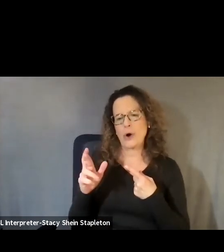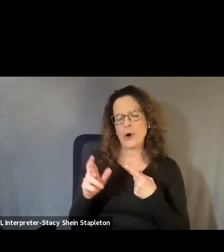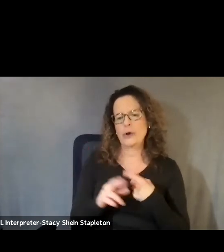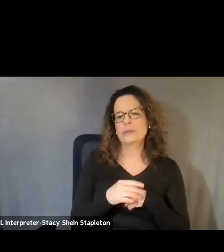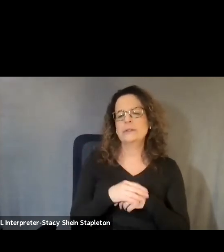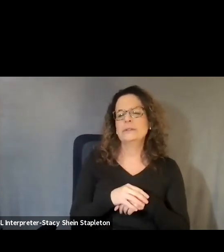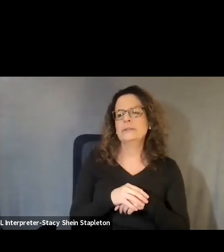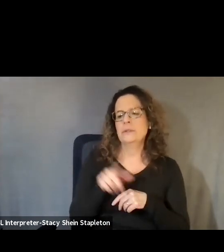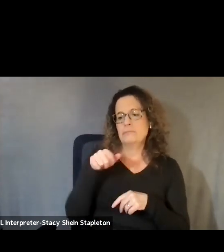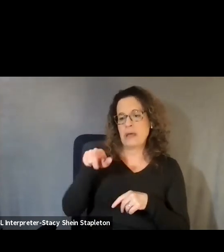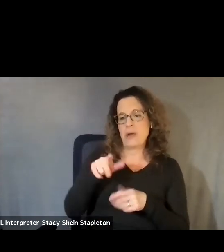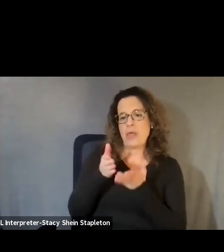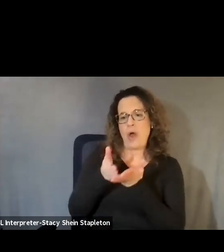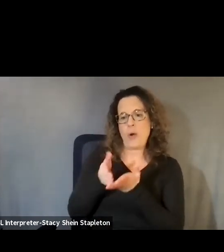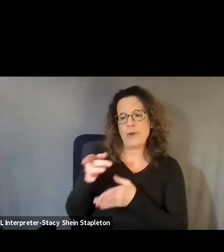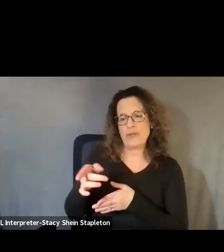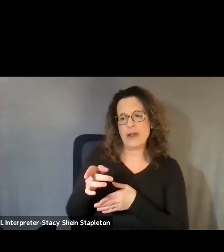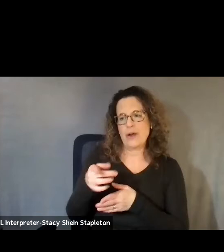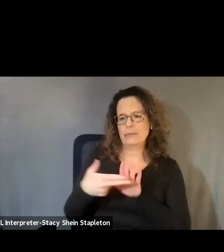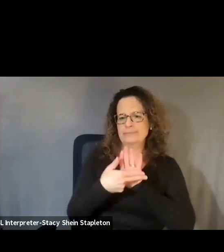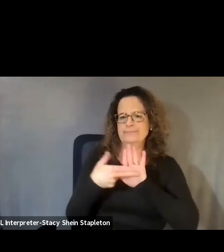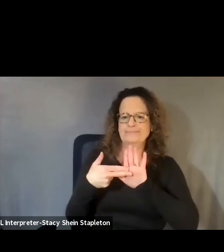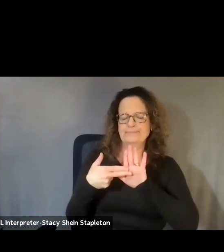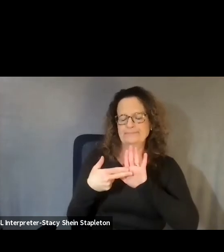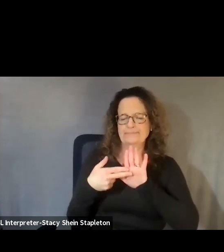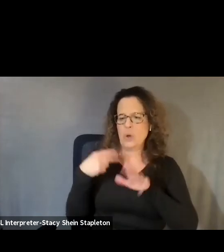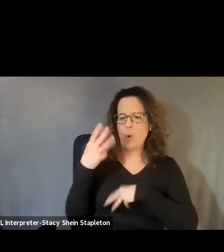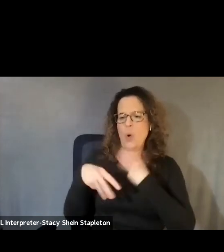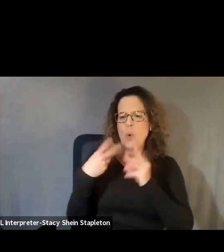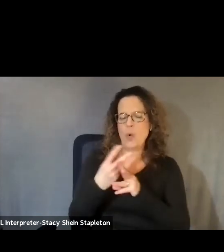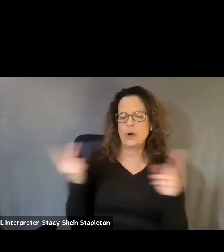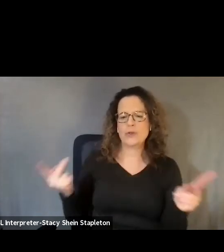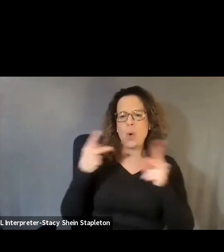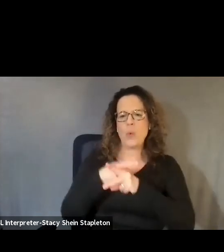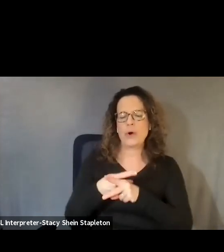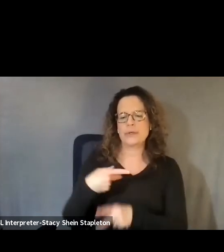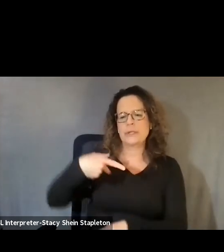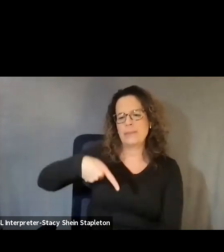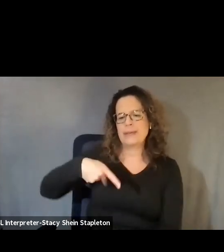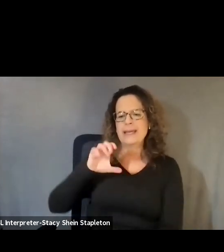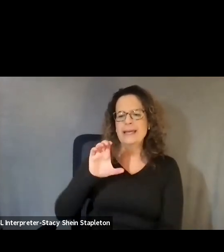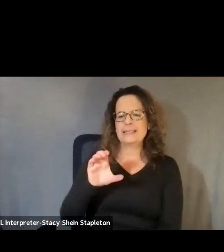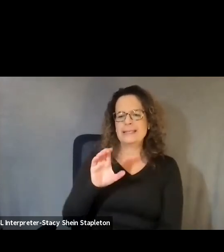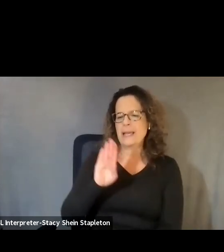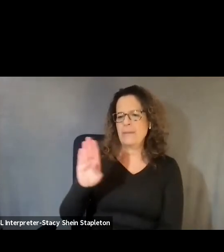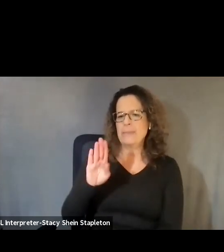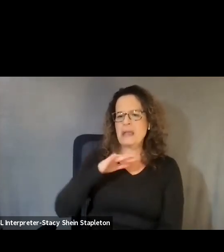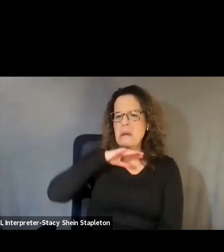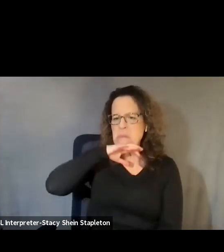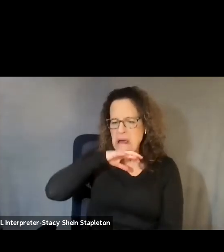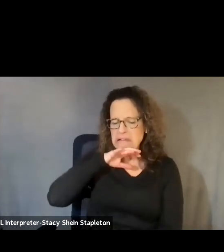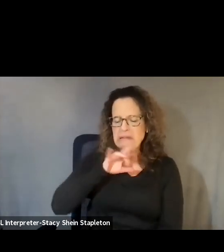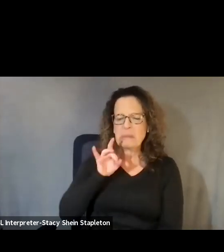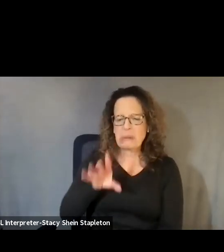Harbor at one point was dubbed by the media to be the world's worst PCB mess. Literally